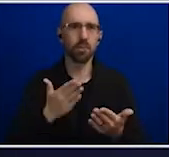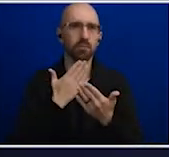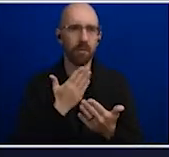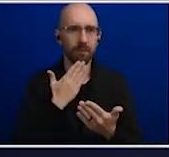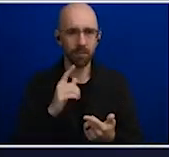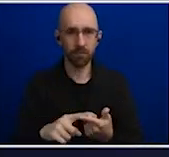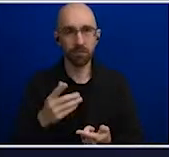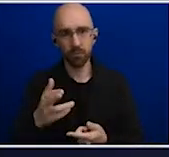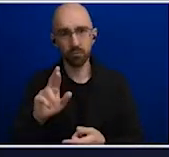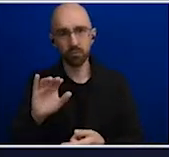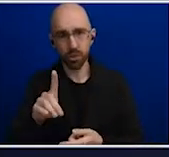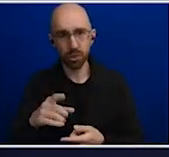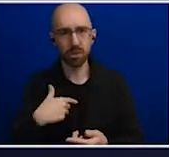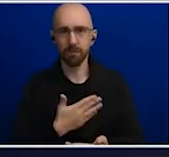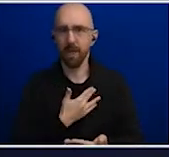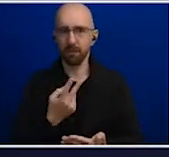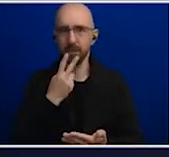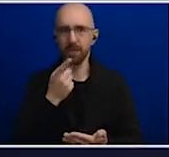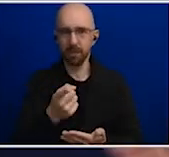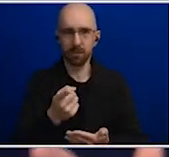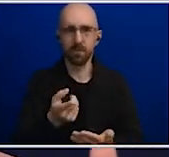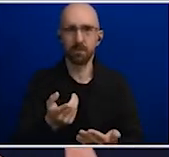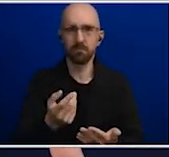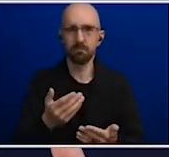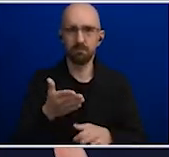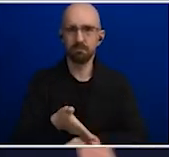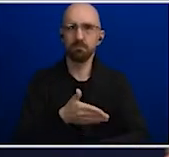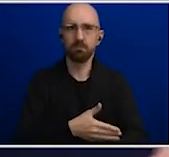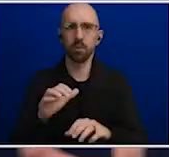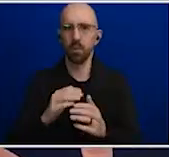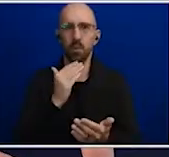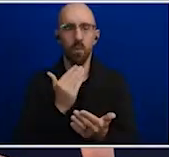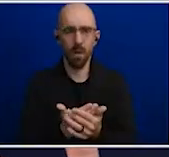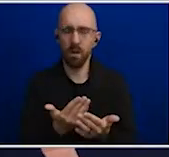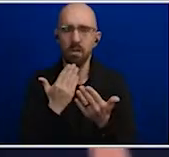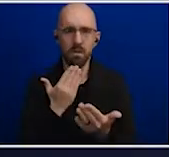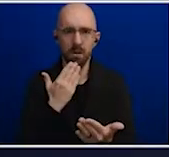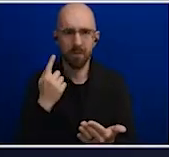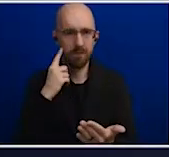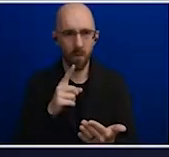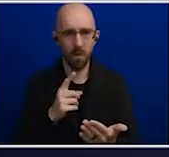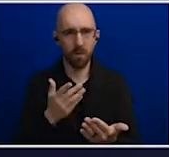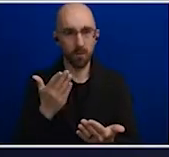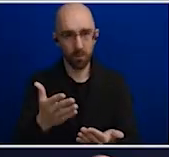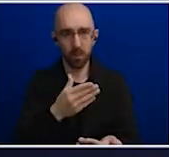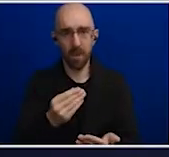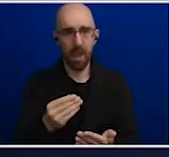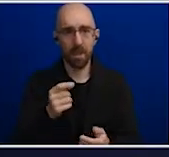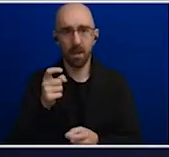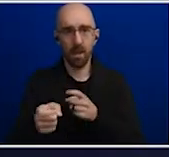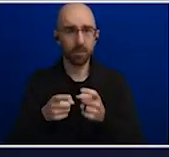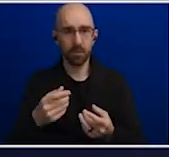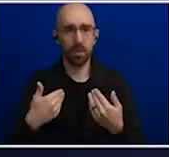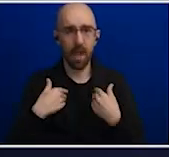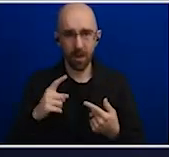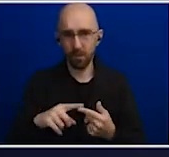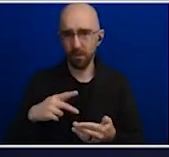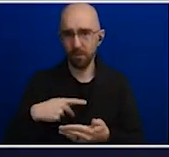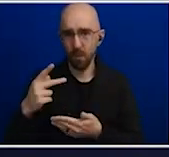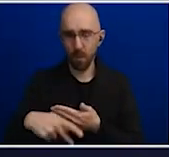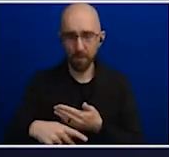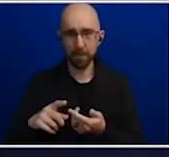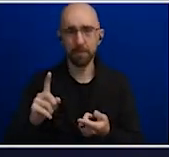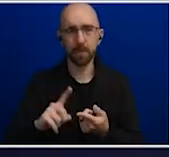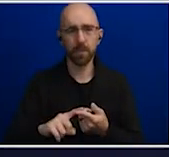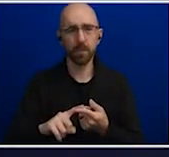happy to see you and see that you're doing so well. Thankful for you and the contribution you had to our program, you know, to push us